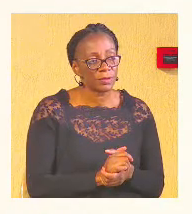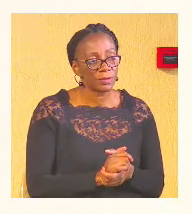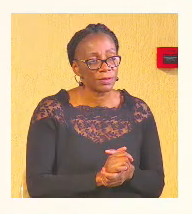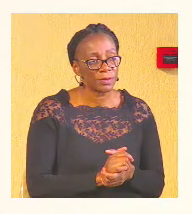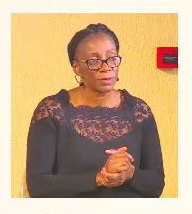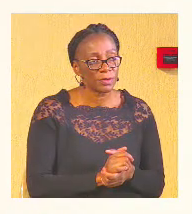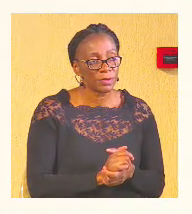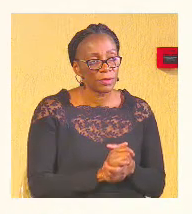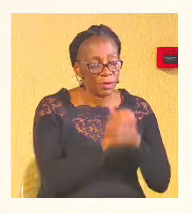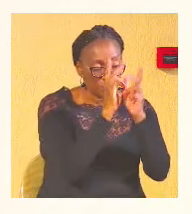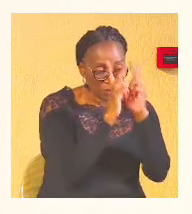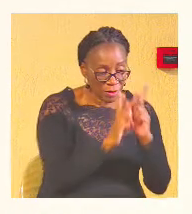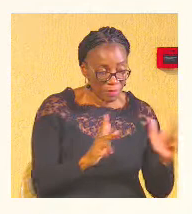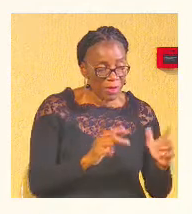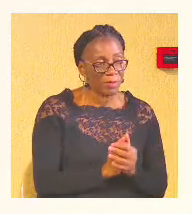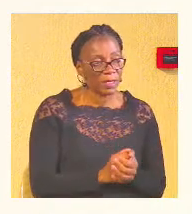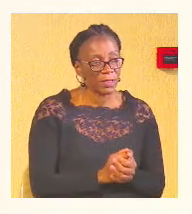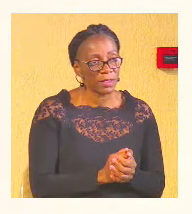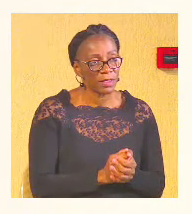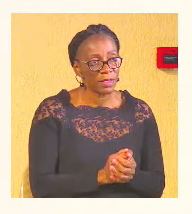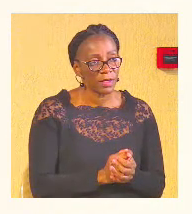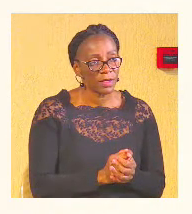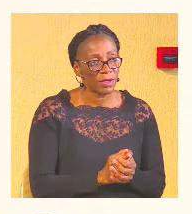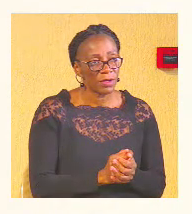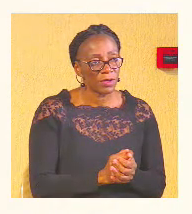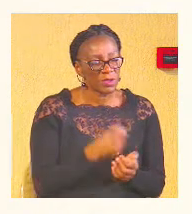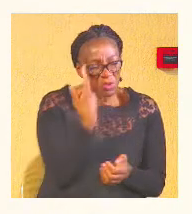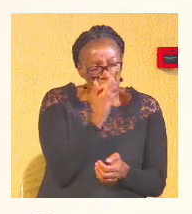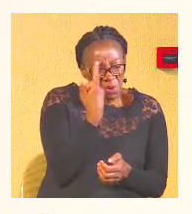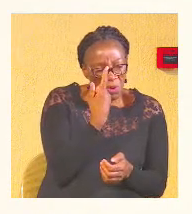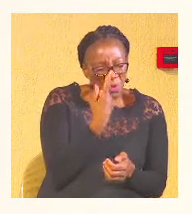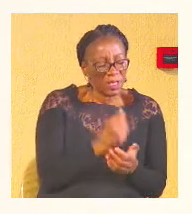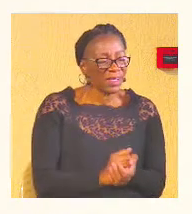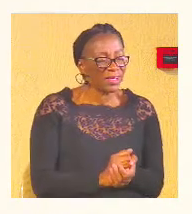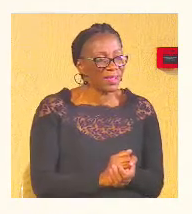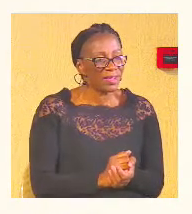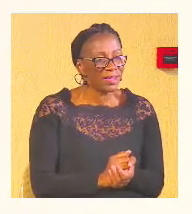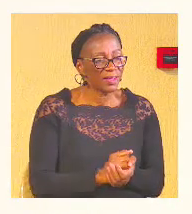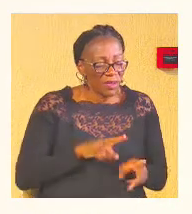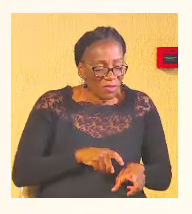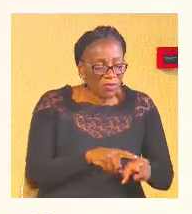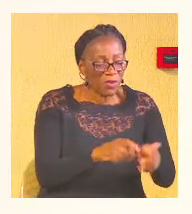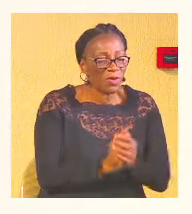get authenticated information from authenticated sources, such as this particular platform. This media